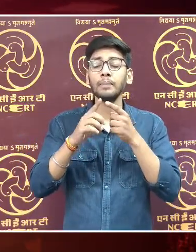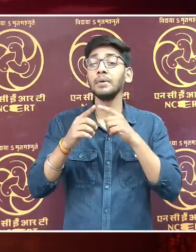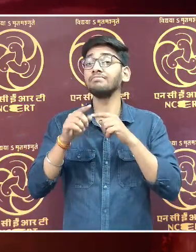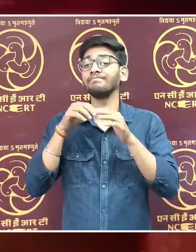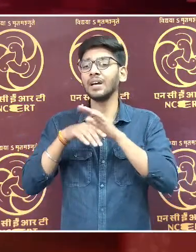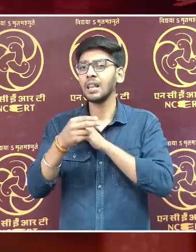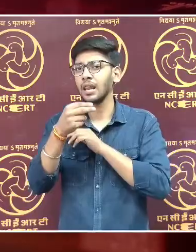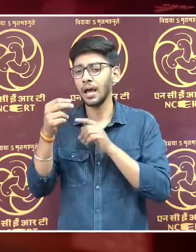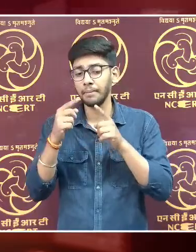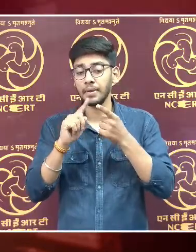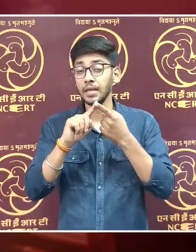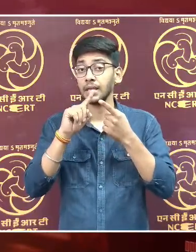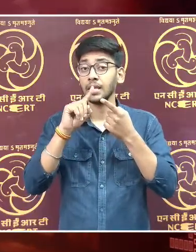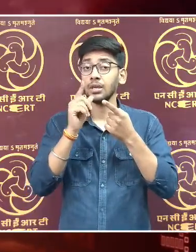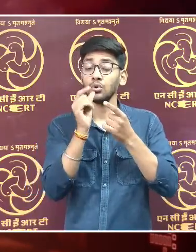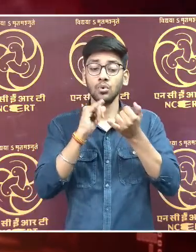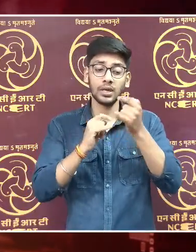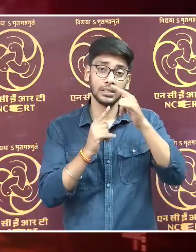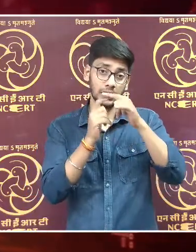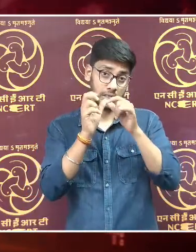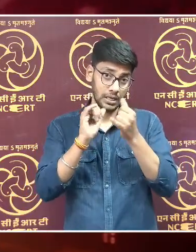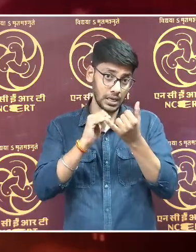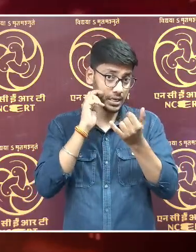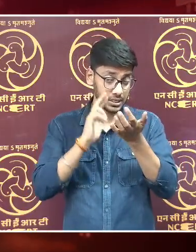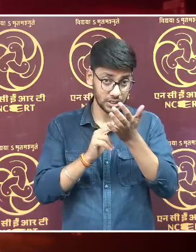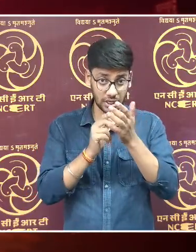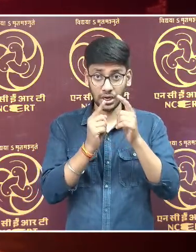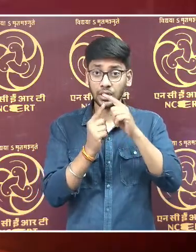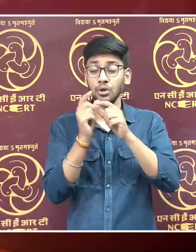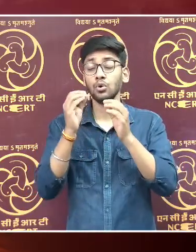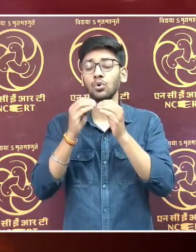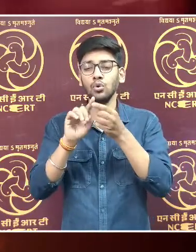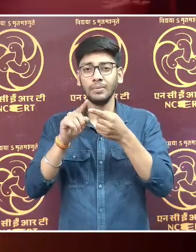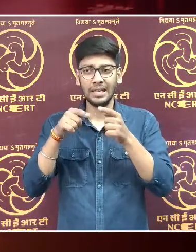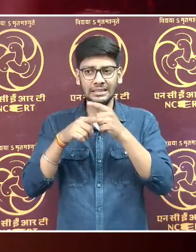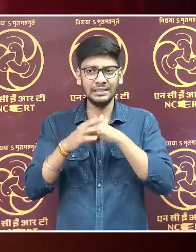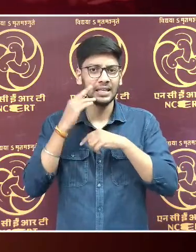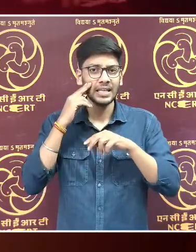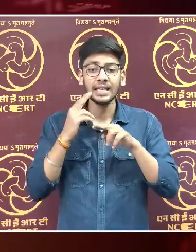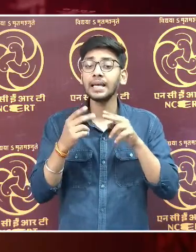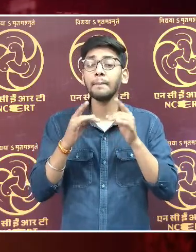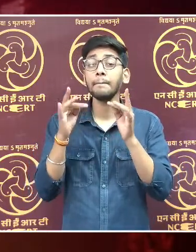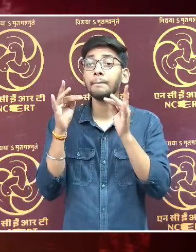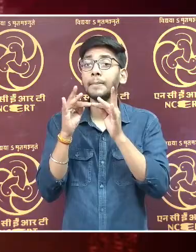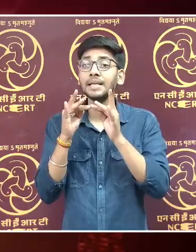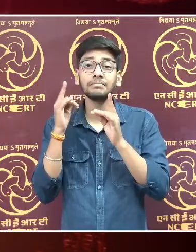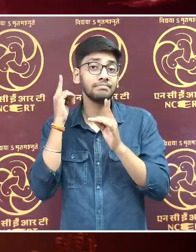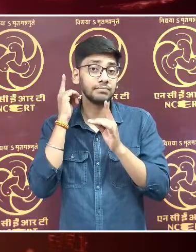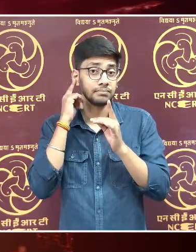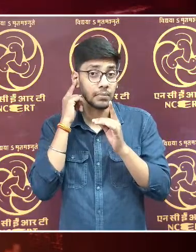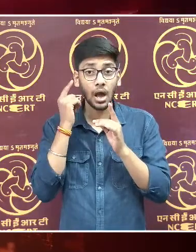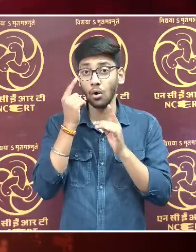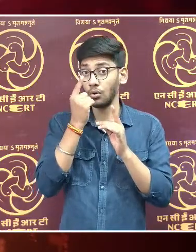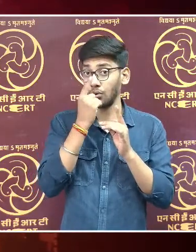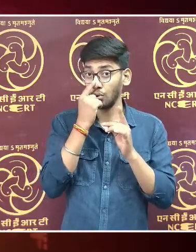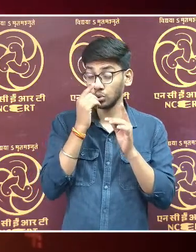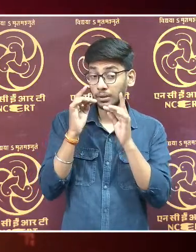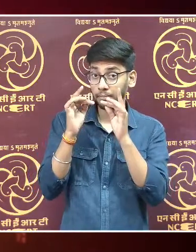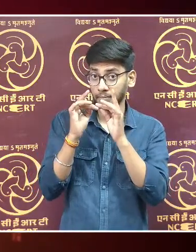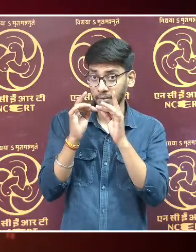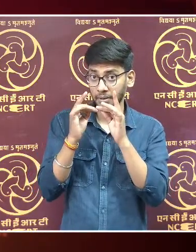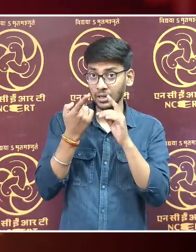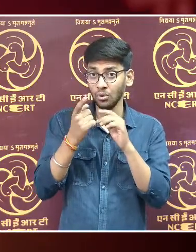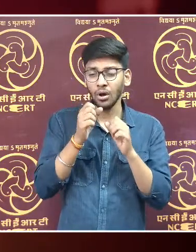which connects to our middle ear and the nose. Okay, so when any cold or